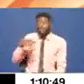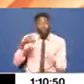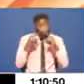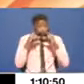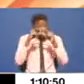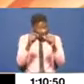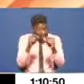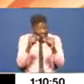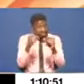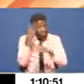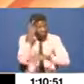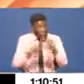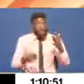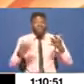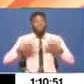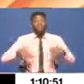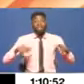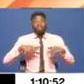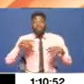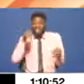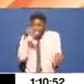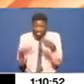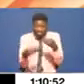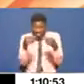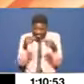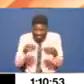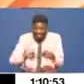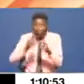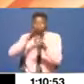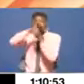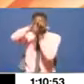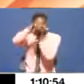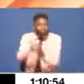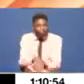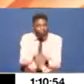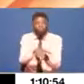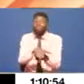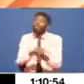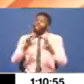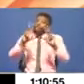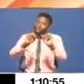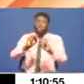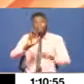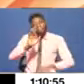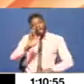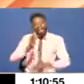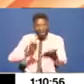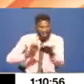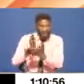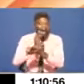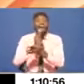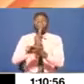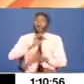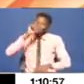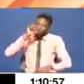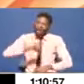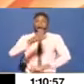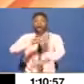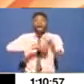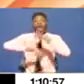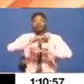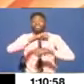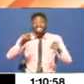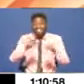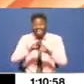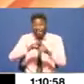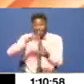should not be disenfranchised from exercising their democratic rights and must be assisted to register